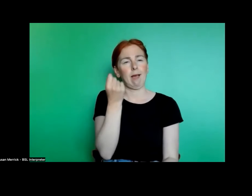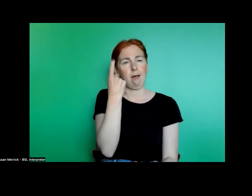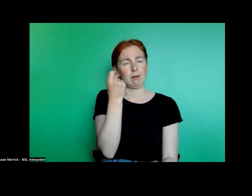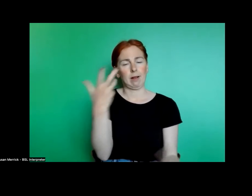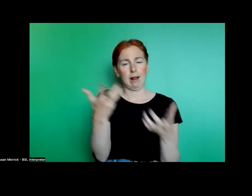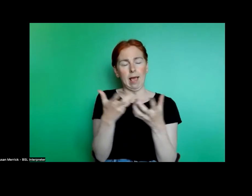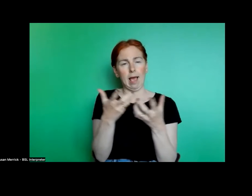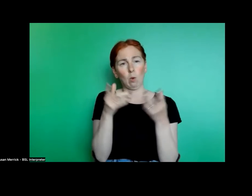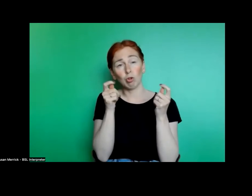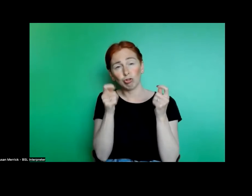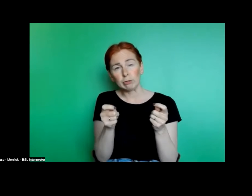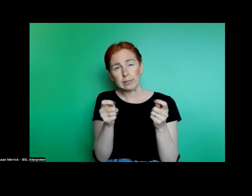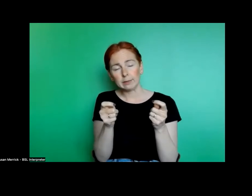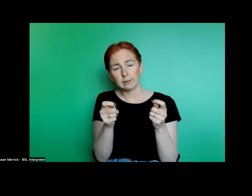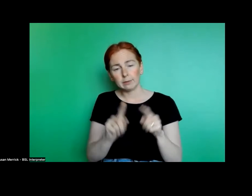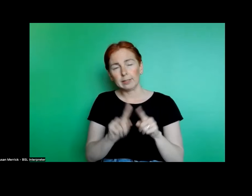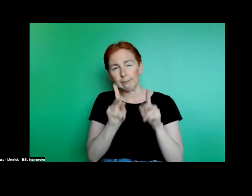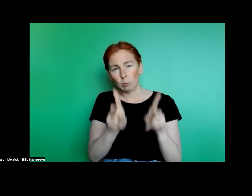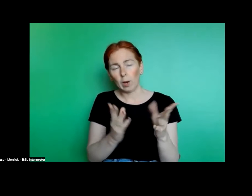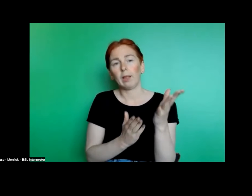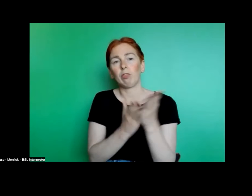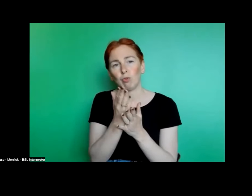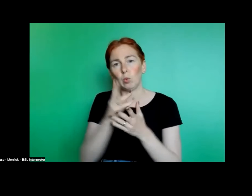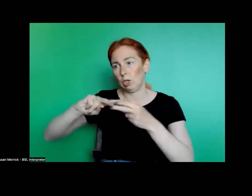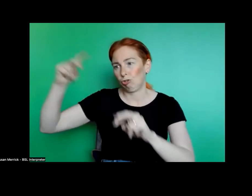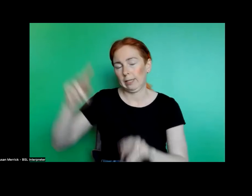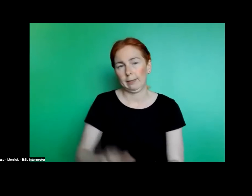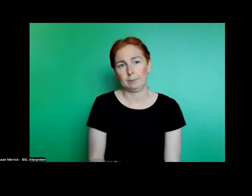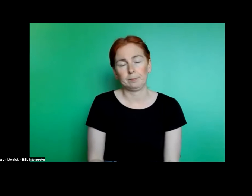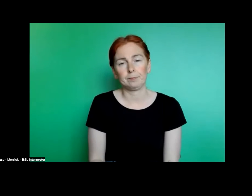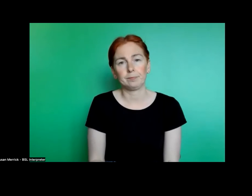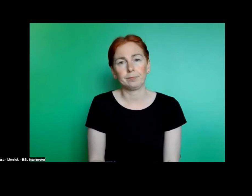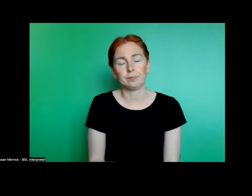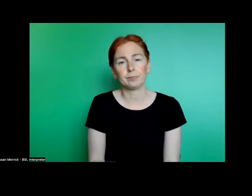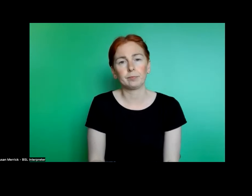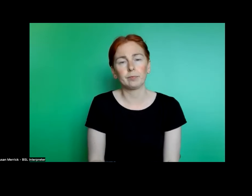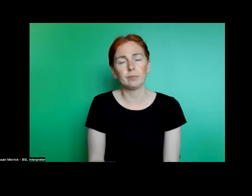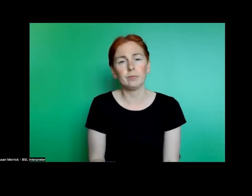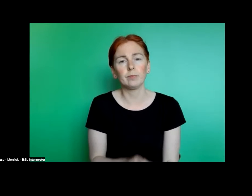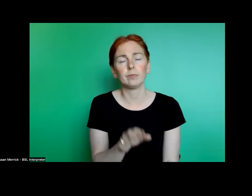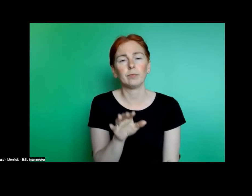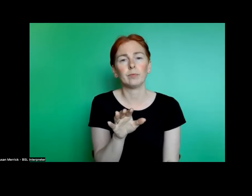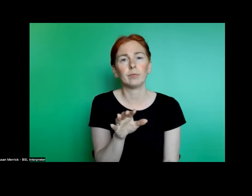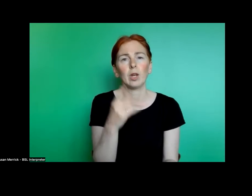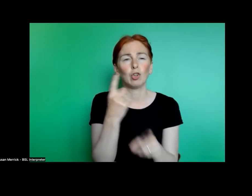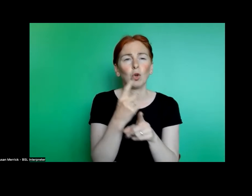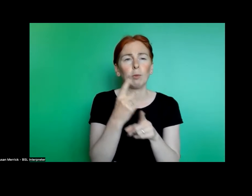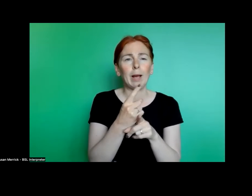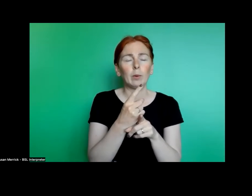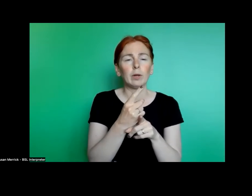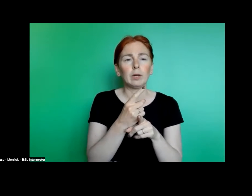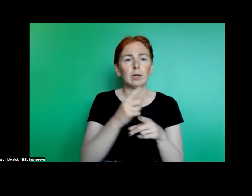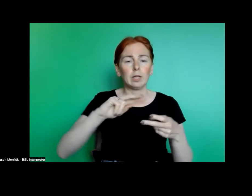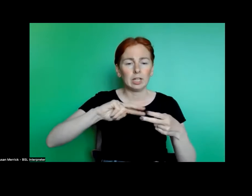Thirdly, and this is relevant to trials of gene therapy. So if you're going to